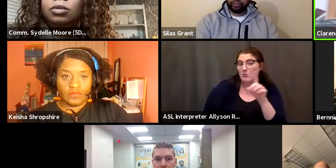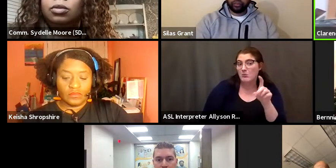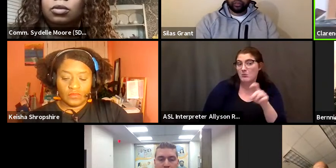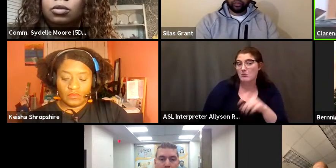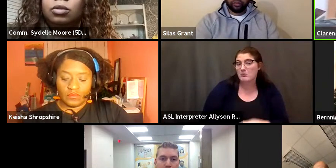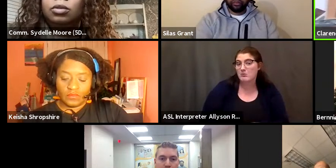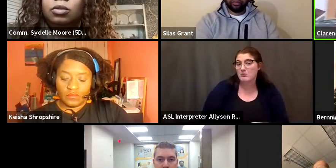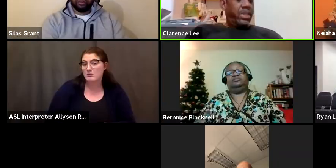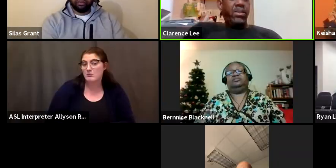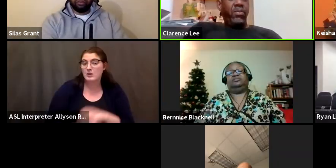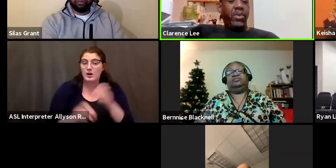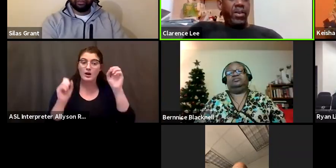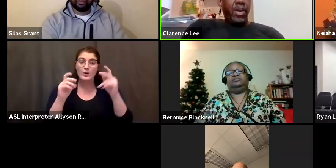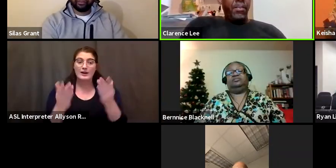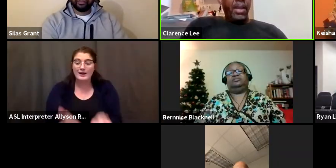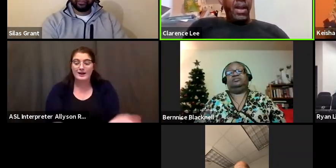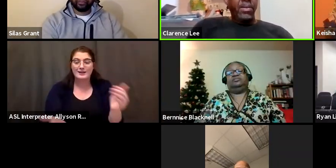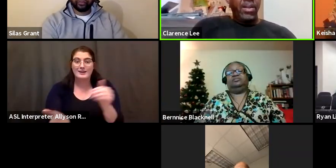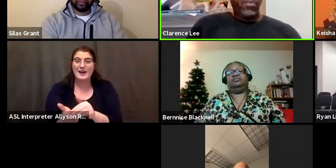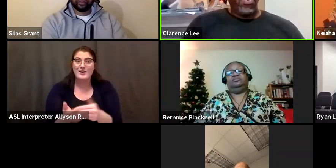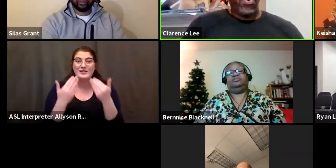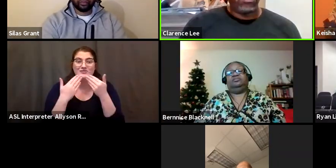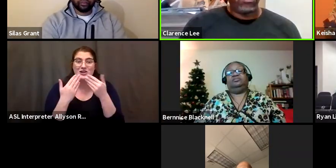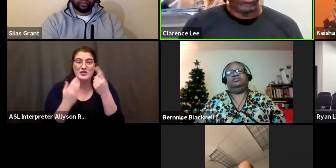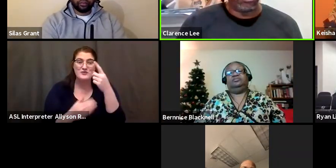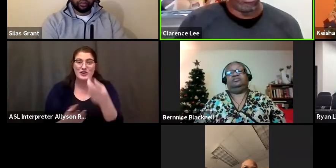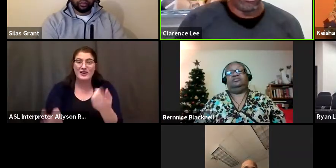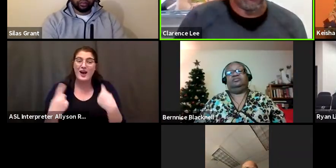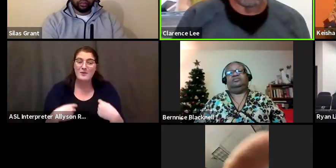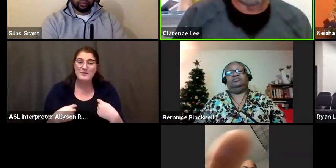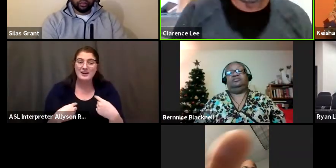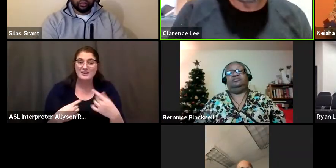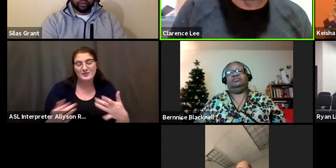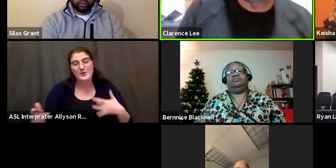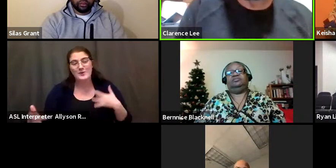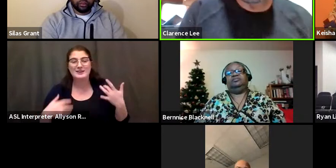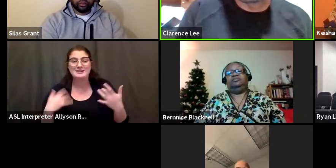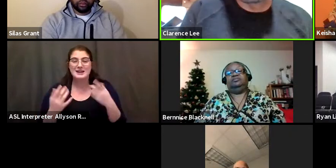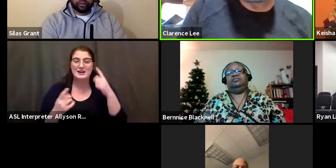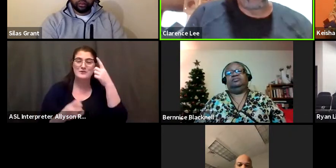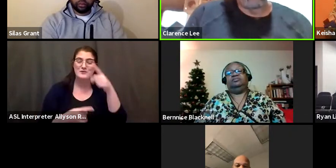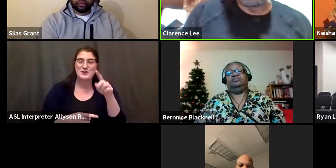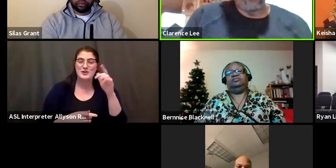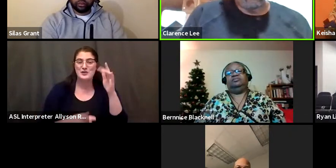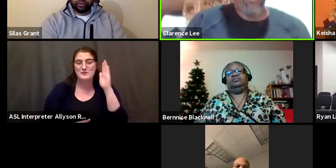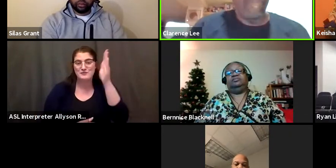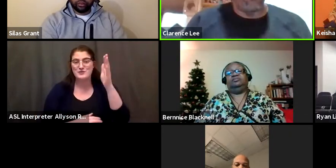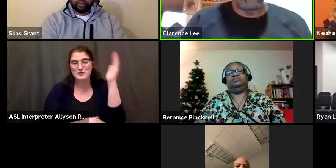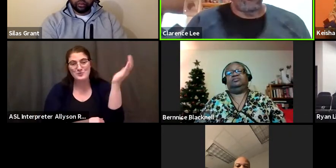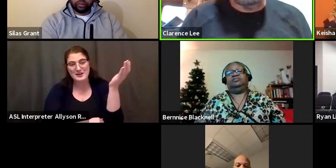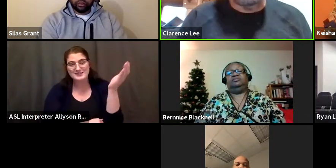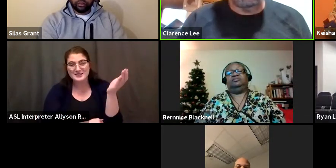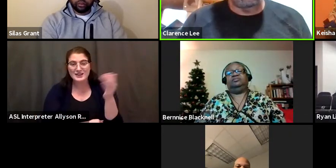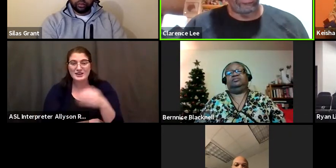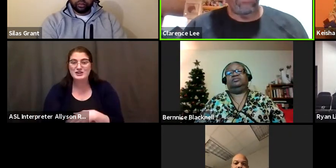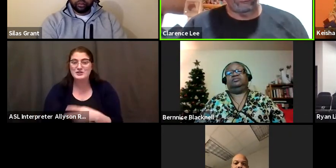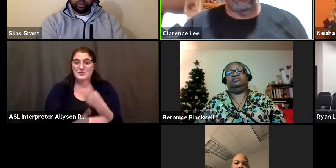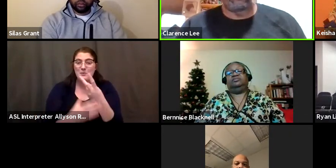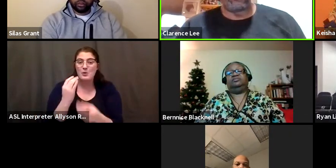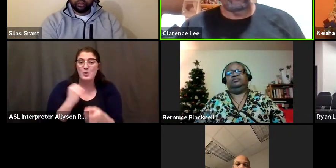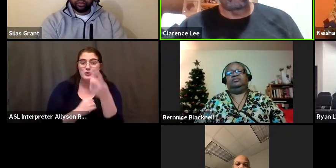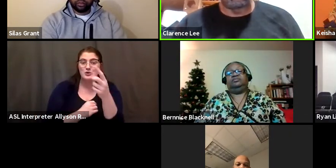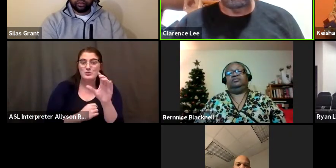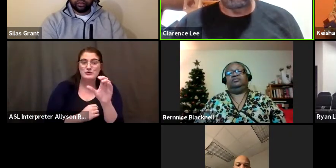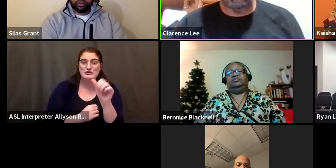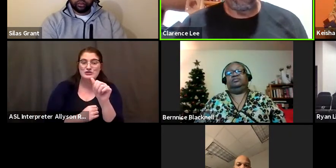Okay. Well, again, we thank you for coming out and look forward to future presentations from both you, Lieutenant Chapman